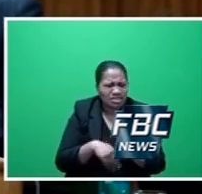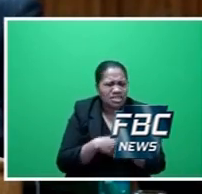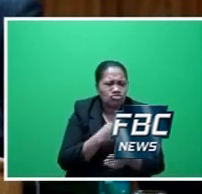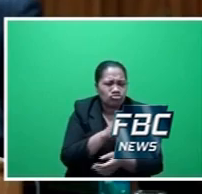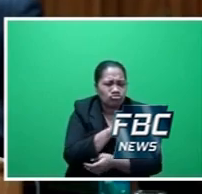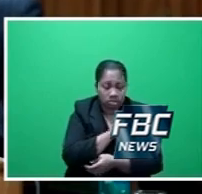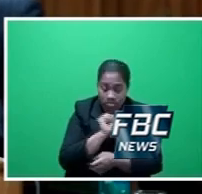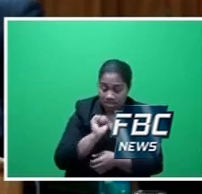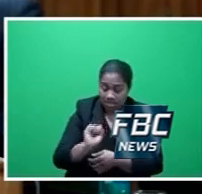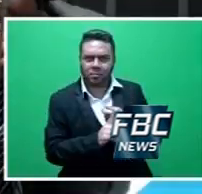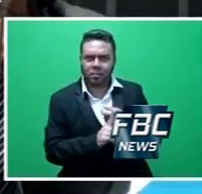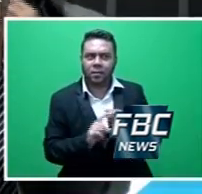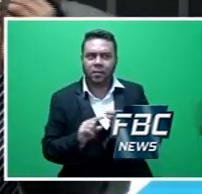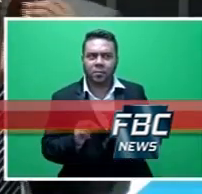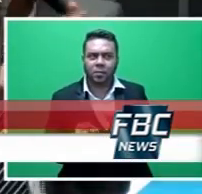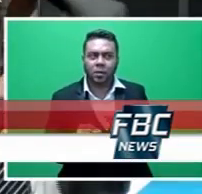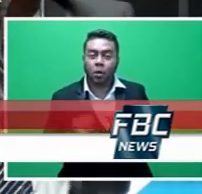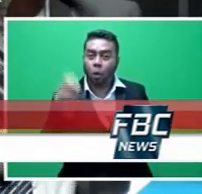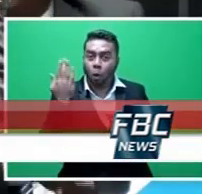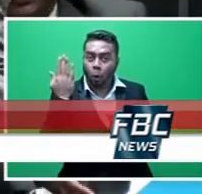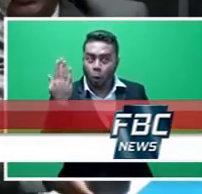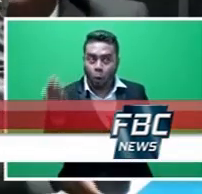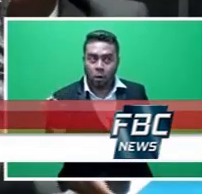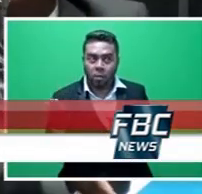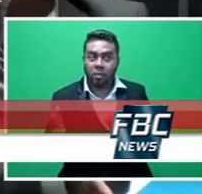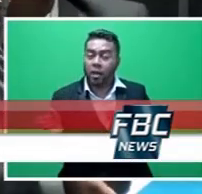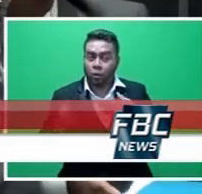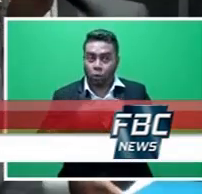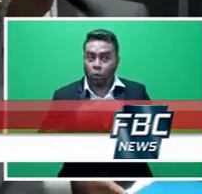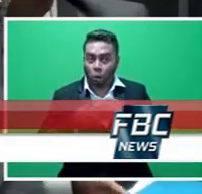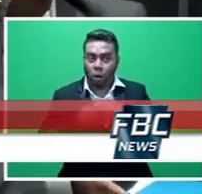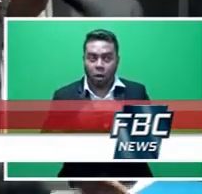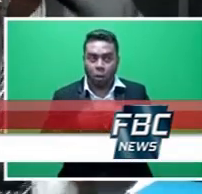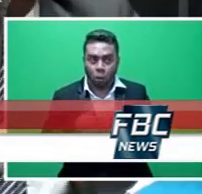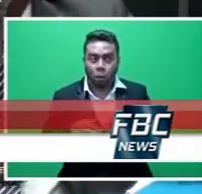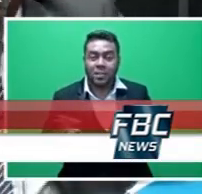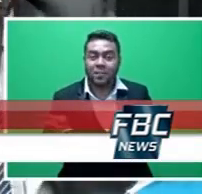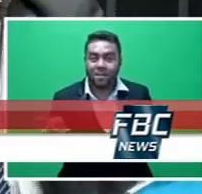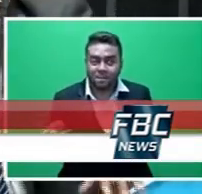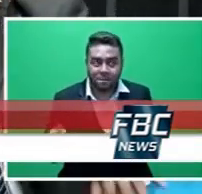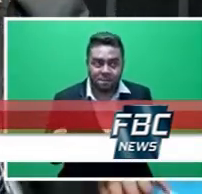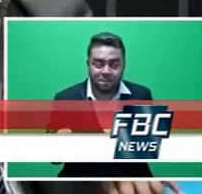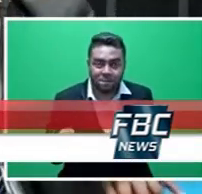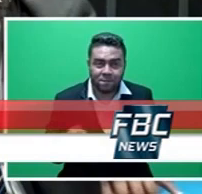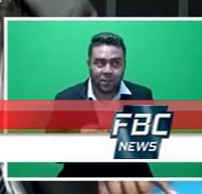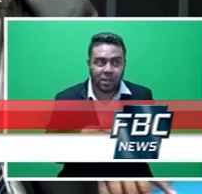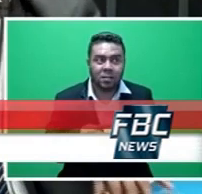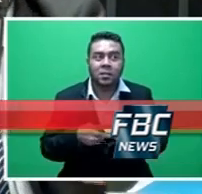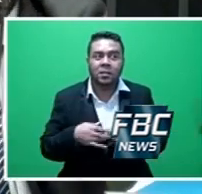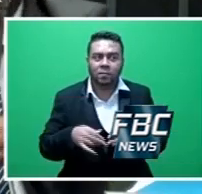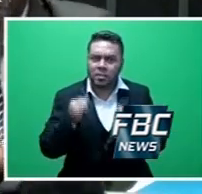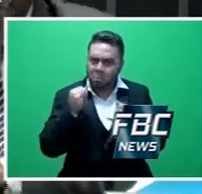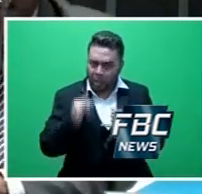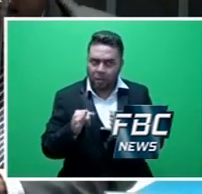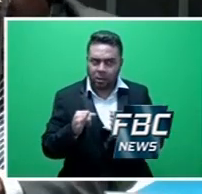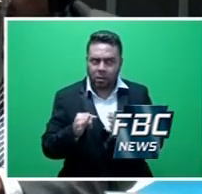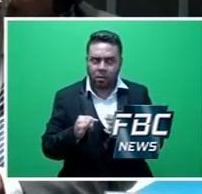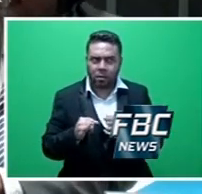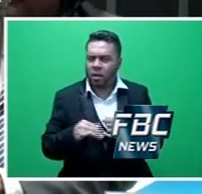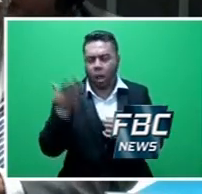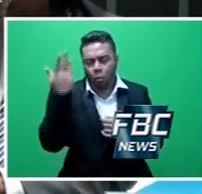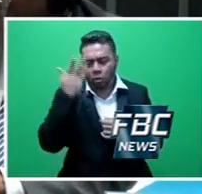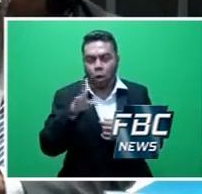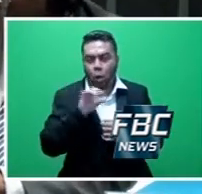he can do no wrong. Honorable Tikunduandua, that door was repaired. And if it's recently bad, then I wouldn't know